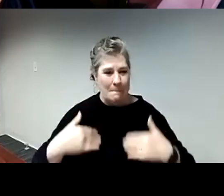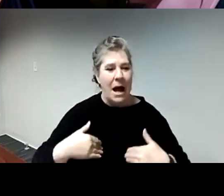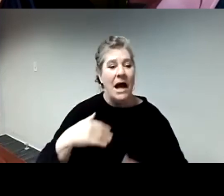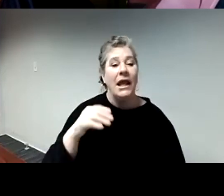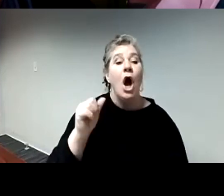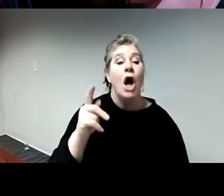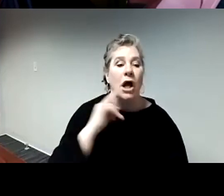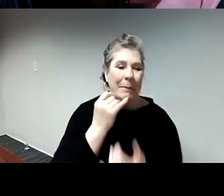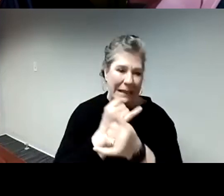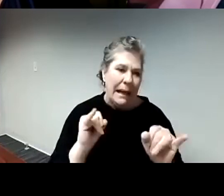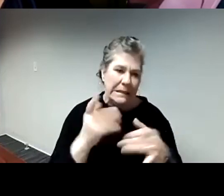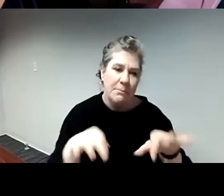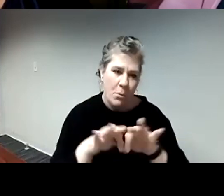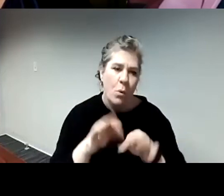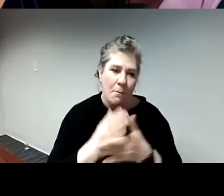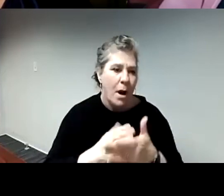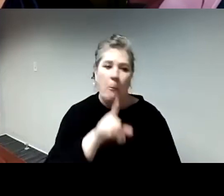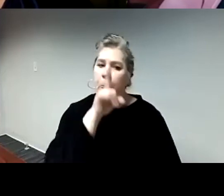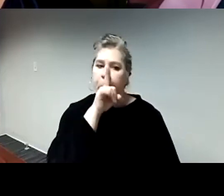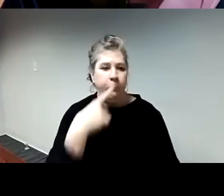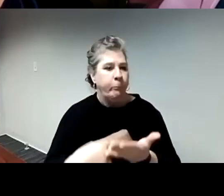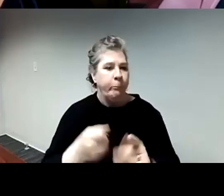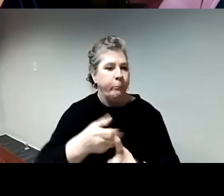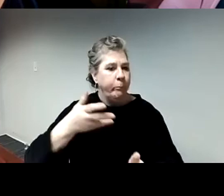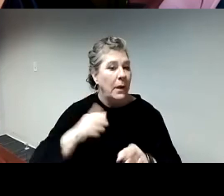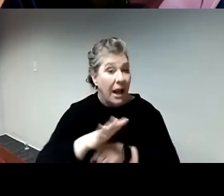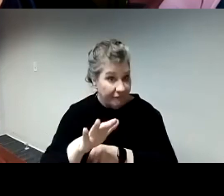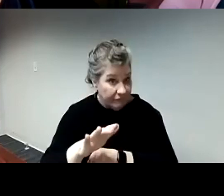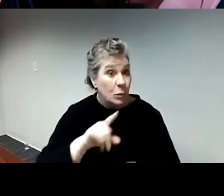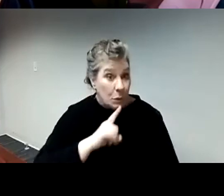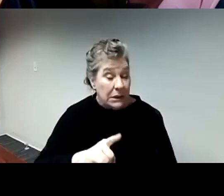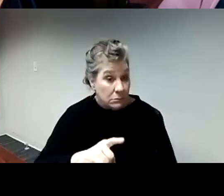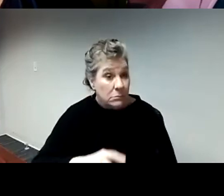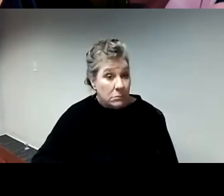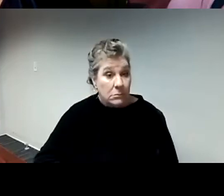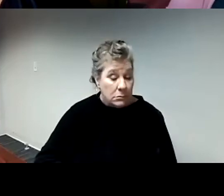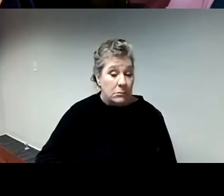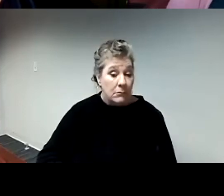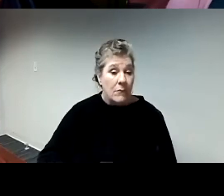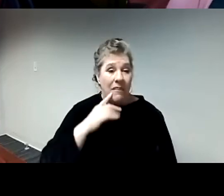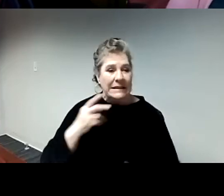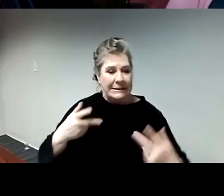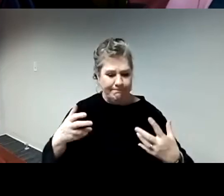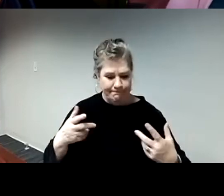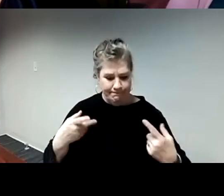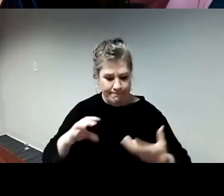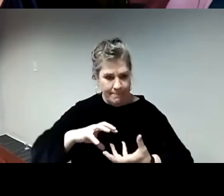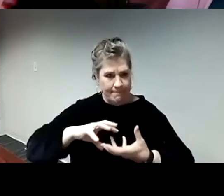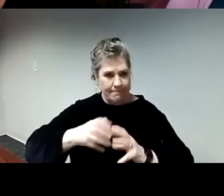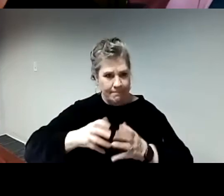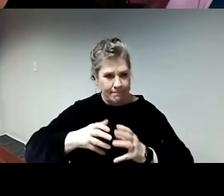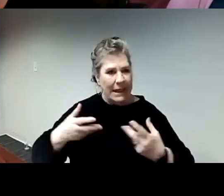really big and important piece that we don't get to talk about enough when it comes to, yeah, this intersection.